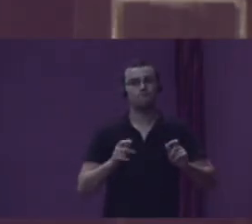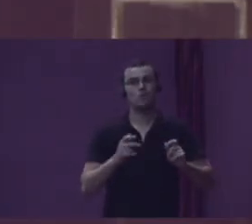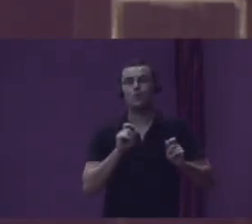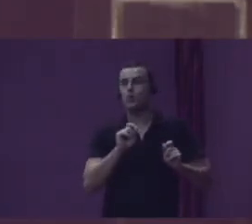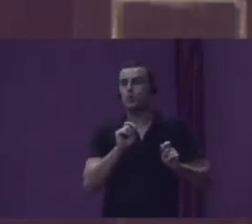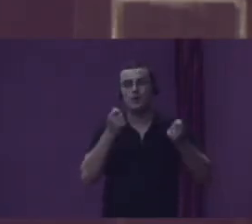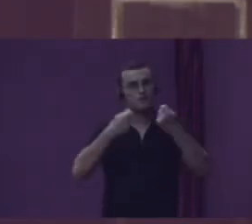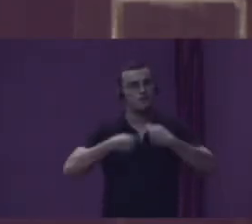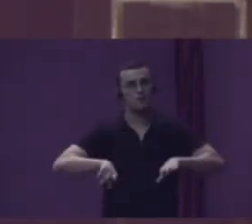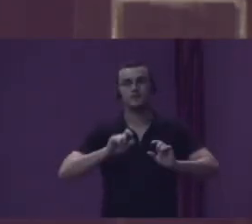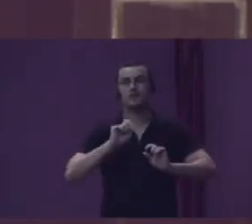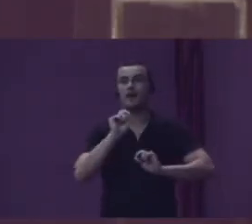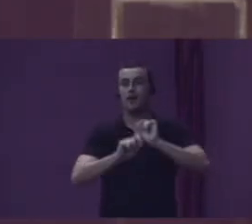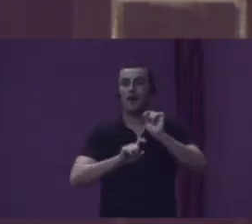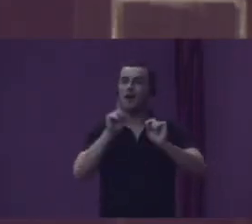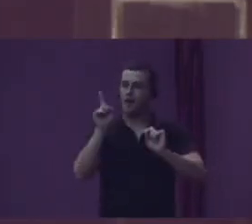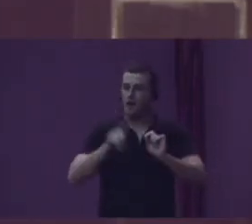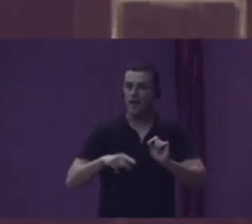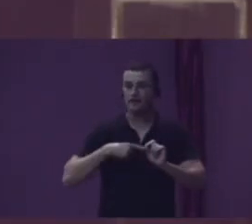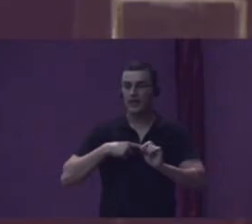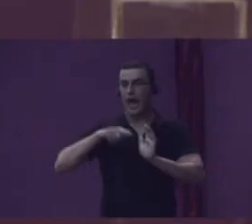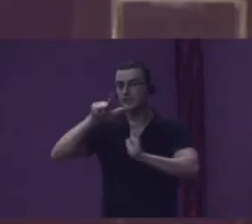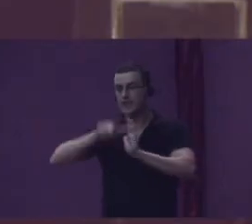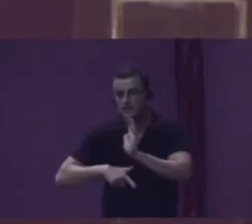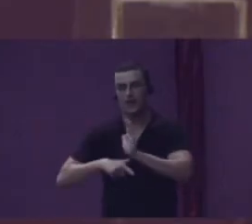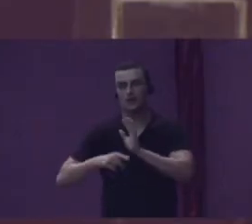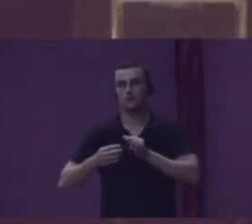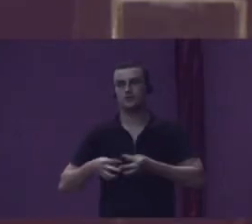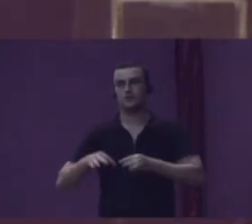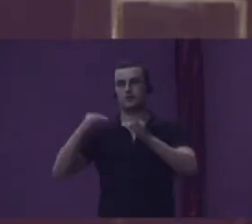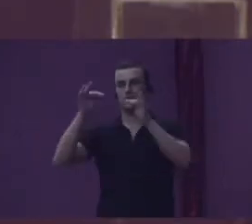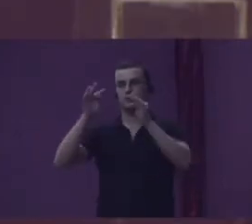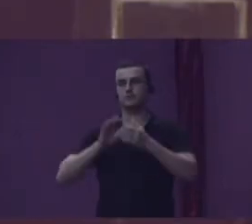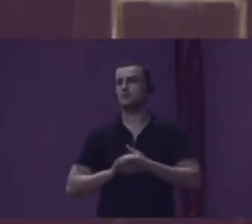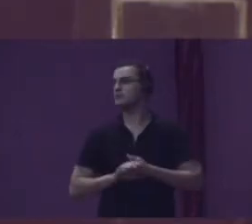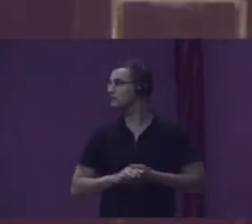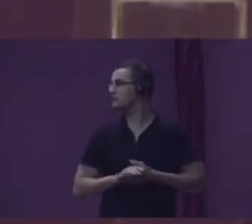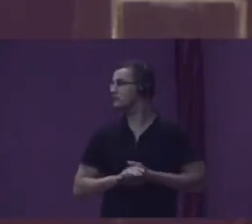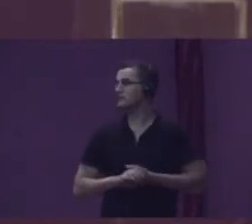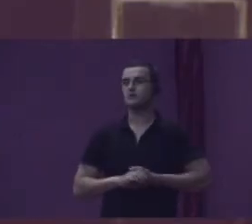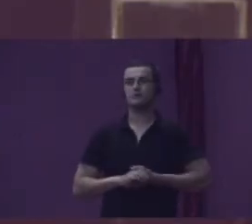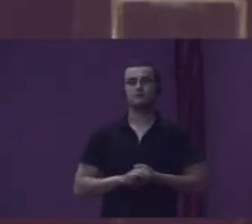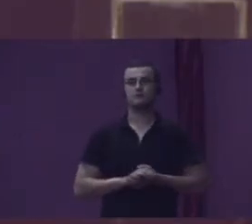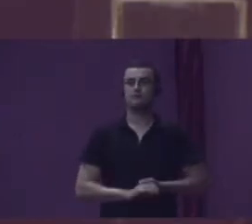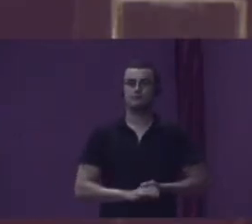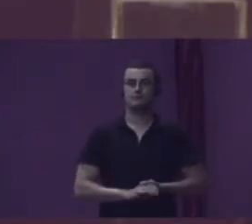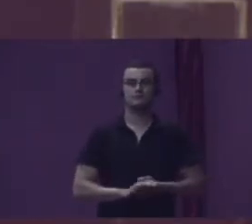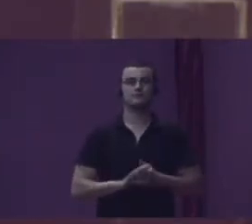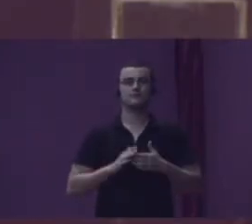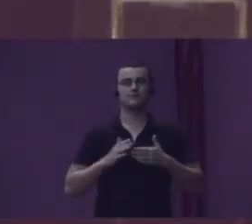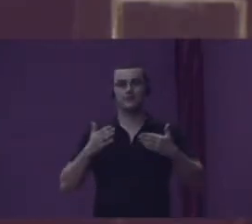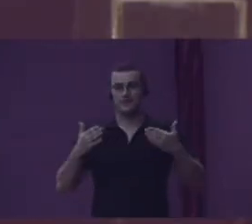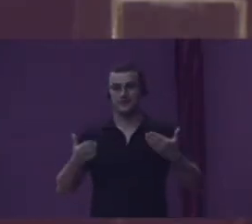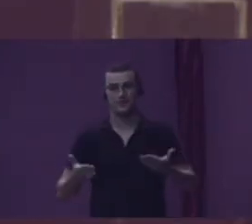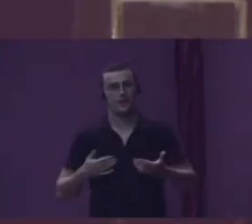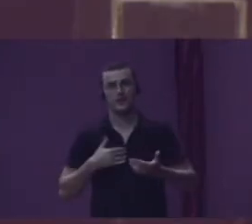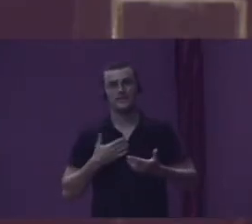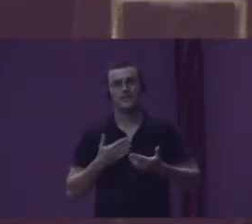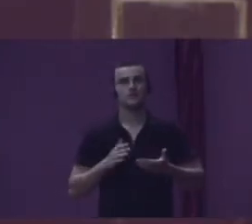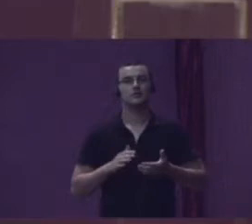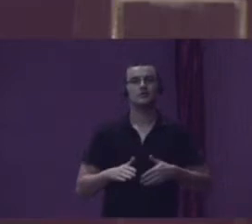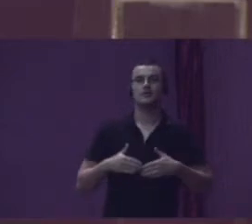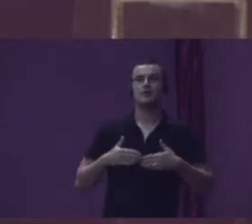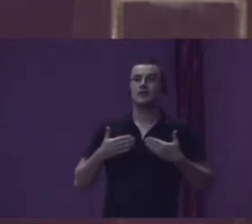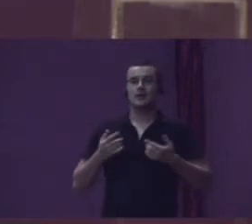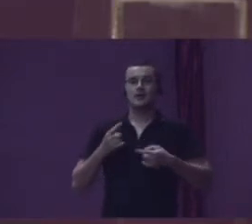And Thaddeus and Maine suggested that there are 3 phases of delay. And so globally, when